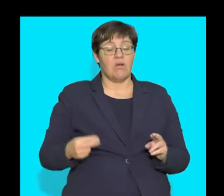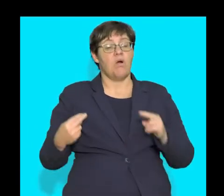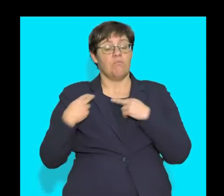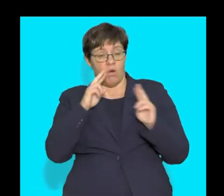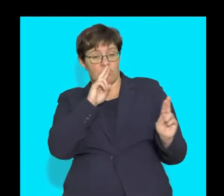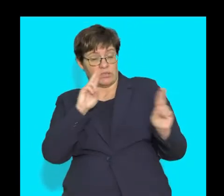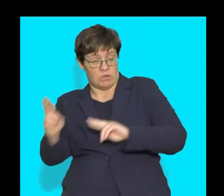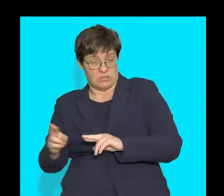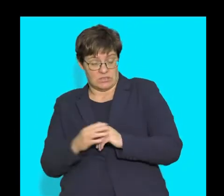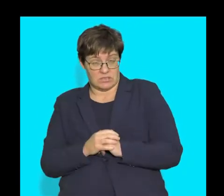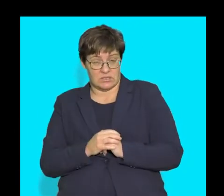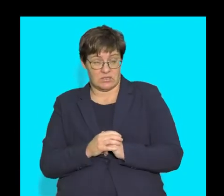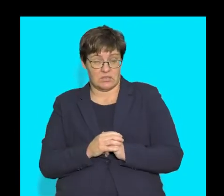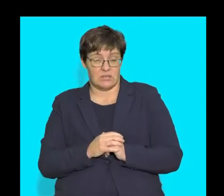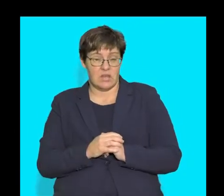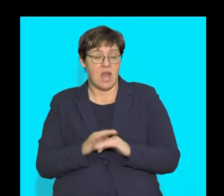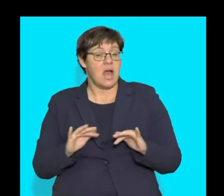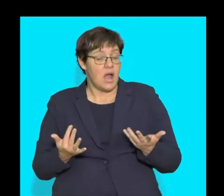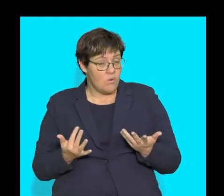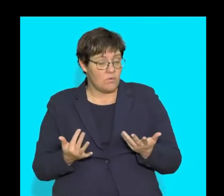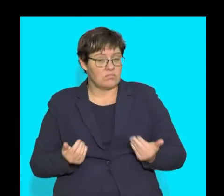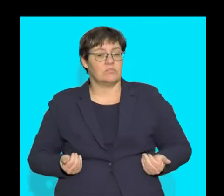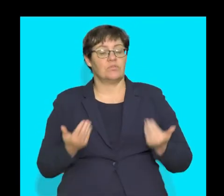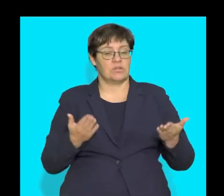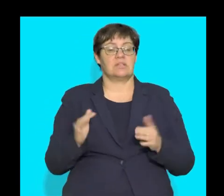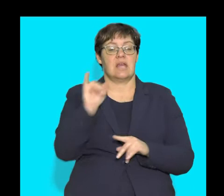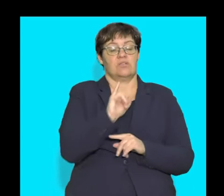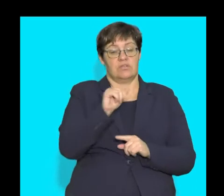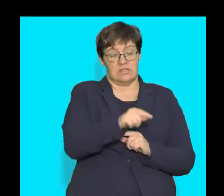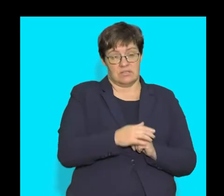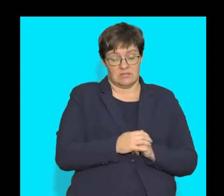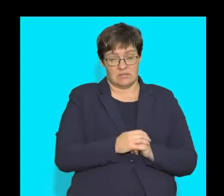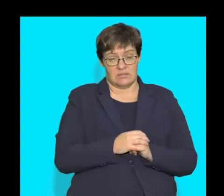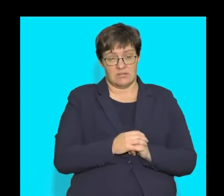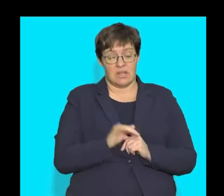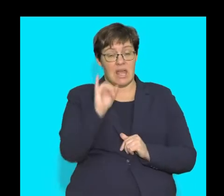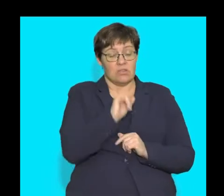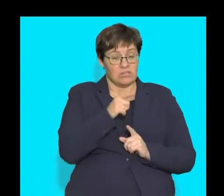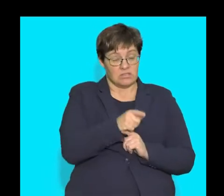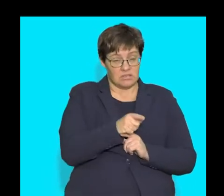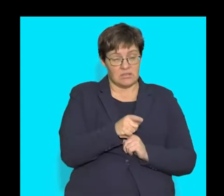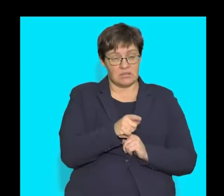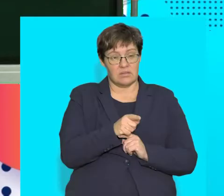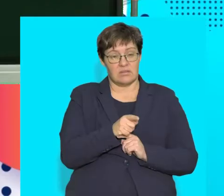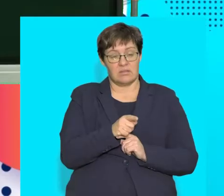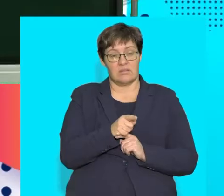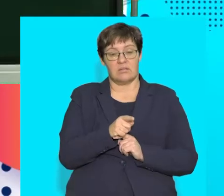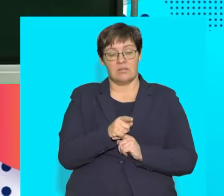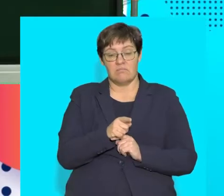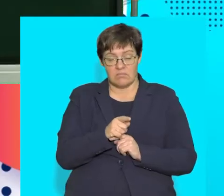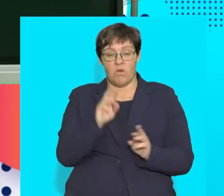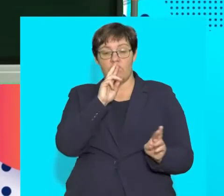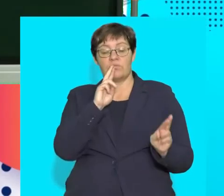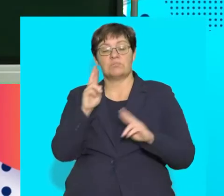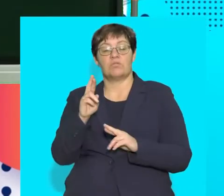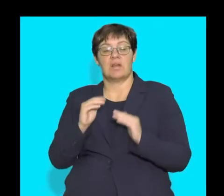Cells in the pancreas respond to that change by producing insulin. The insulin